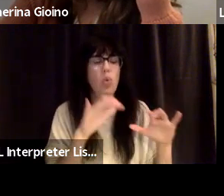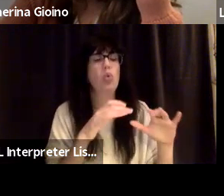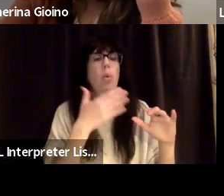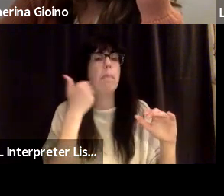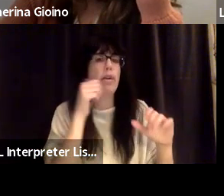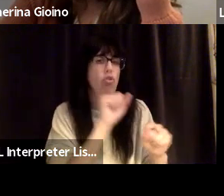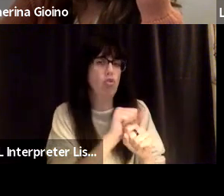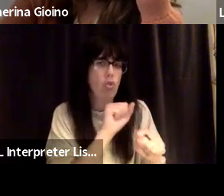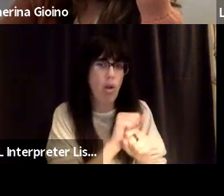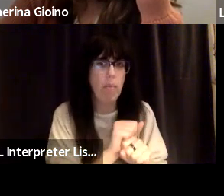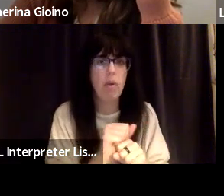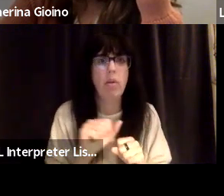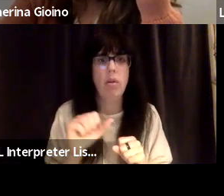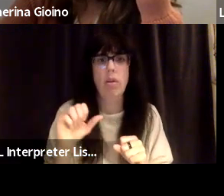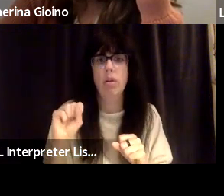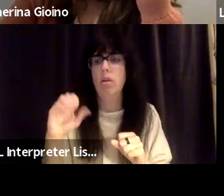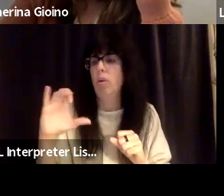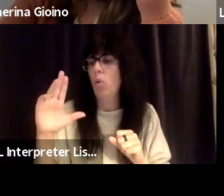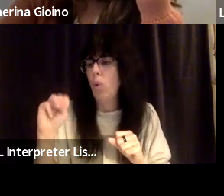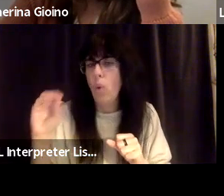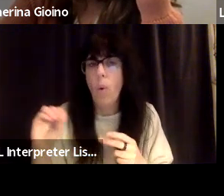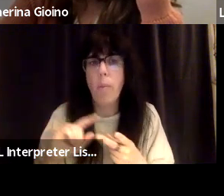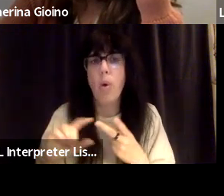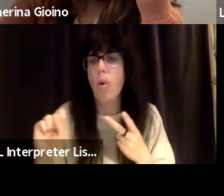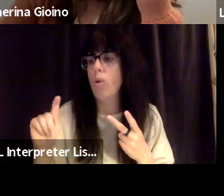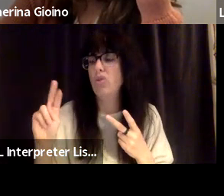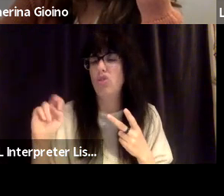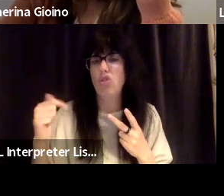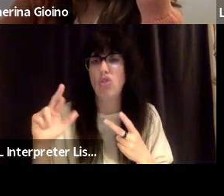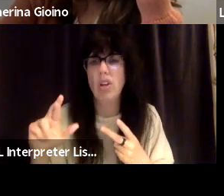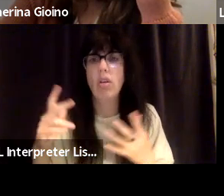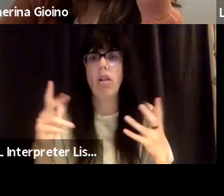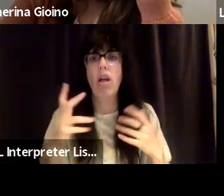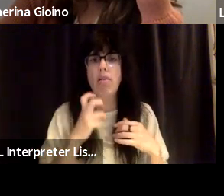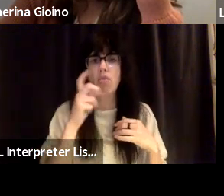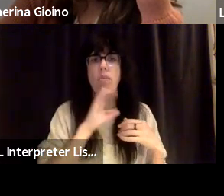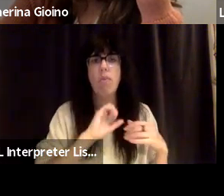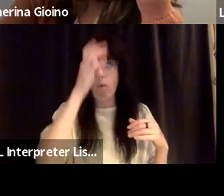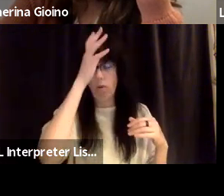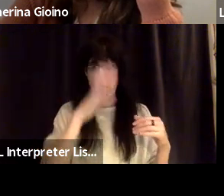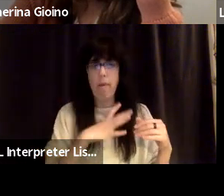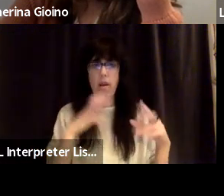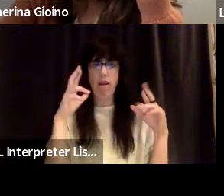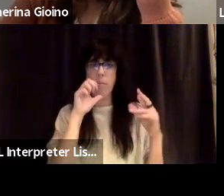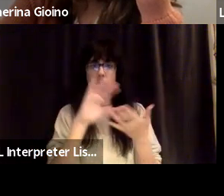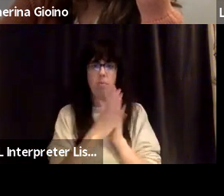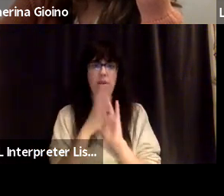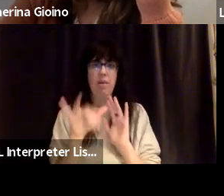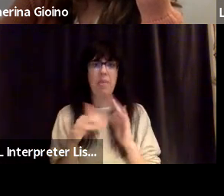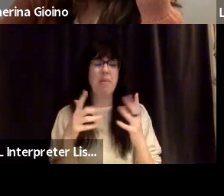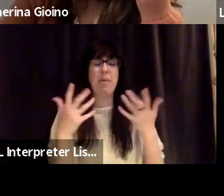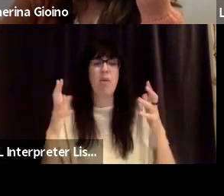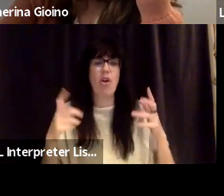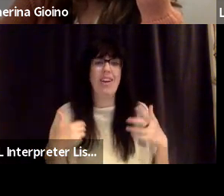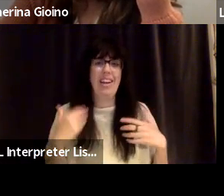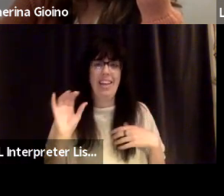in that mix. I put Cuomo in that mix. There's a lot of grumpy old men in politics. I really hope I don't become one. Maybe I'm already becoming one. I hope